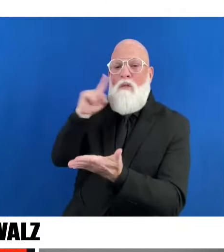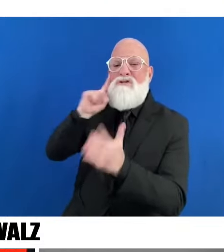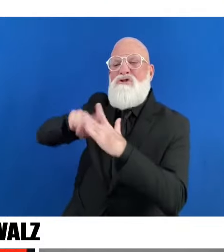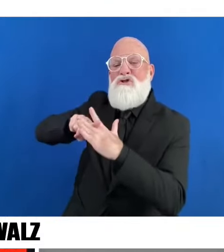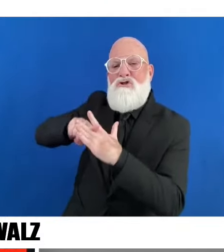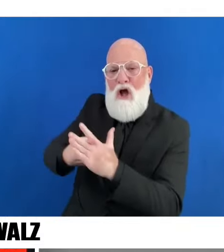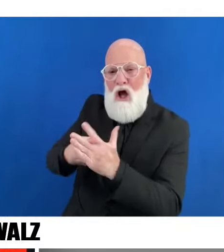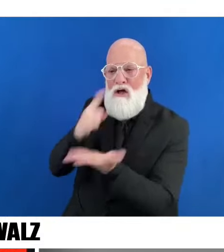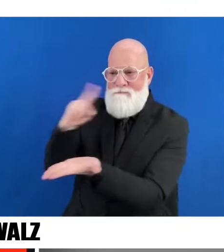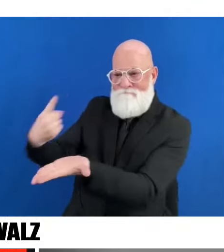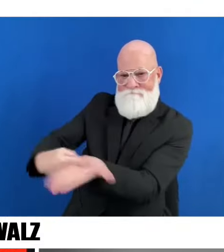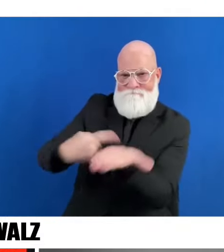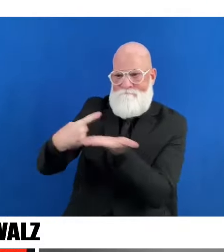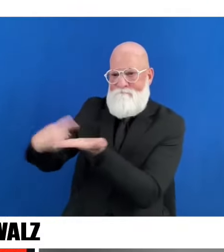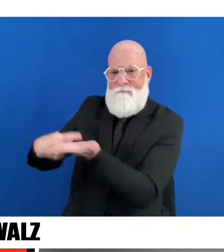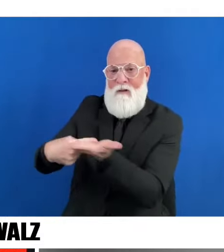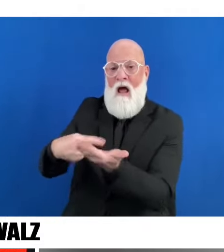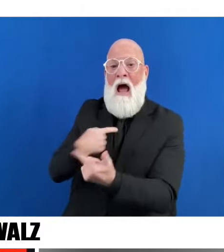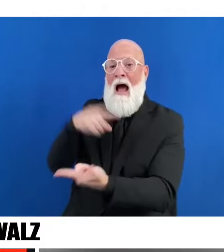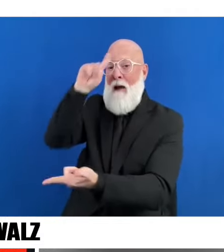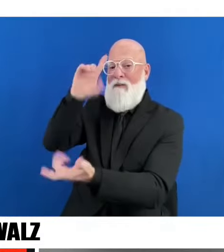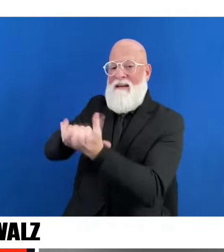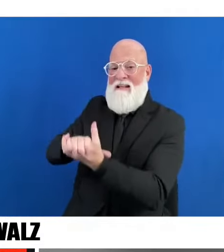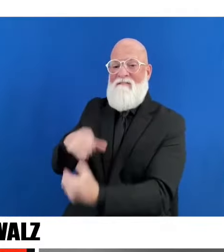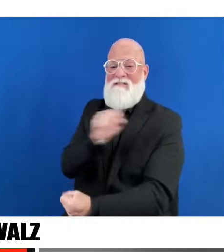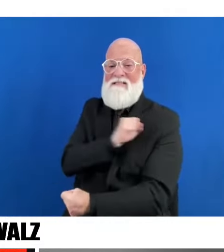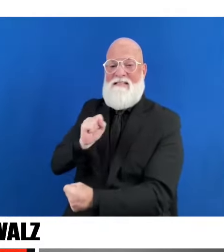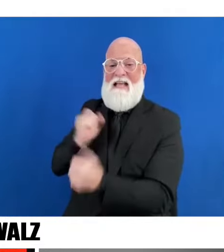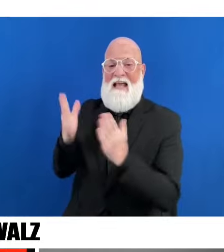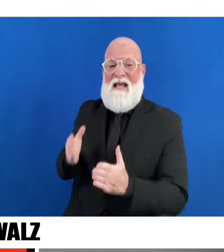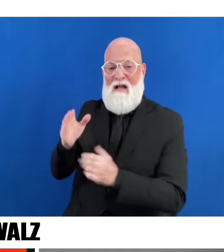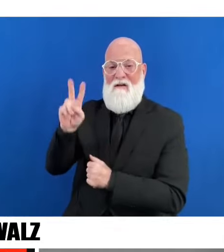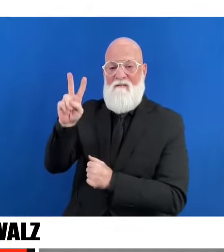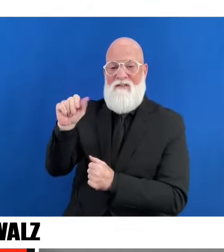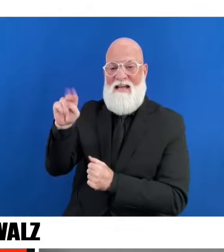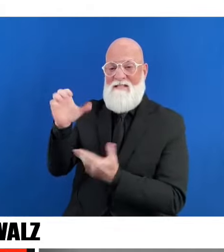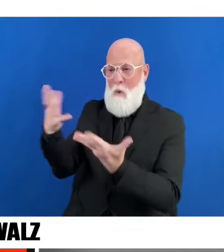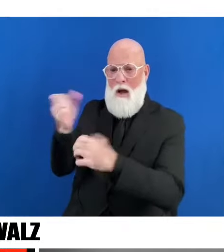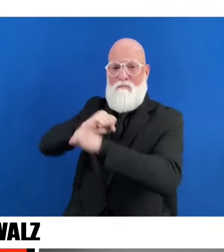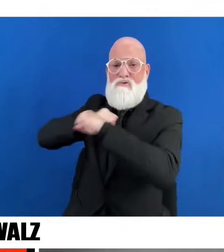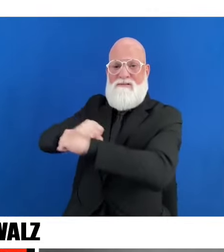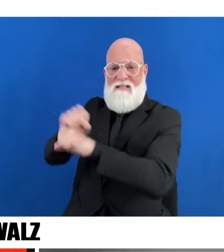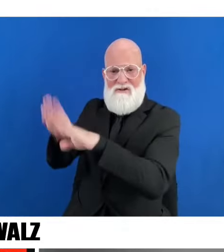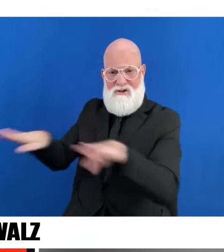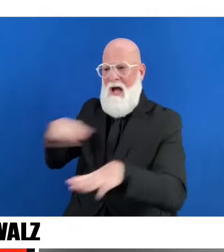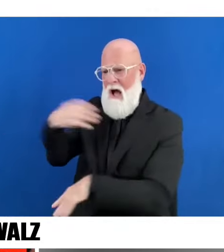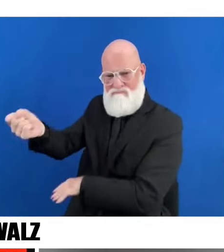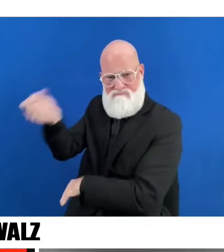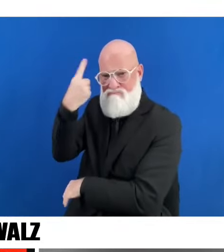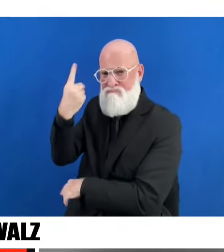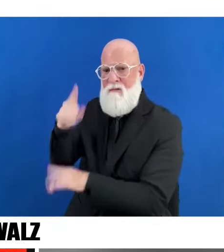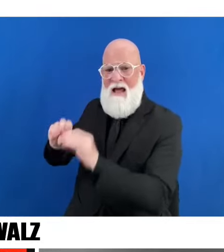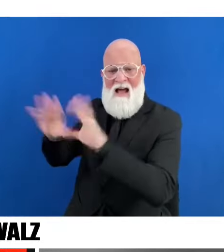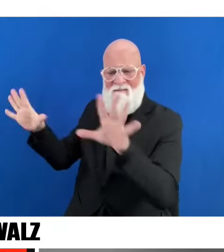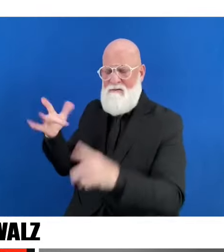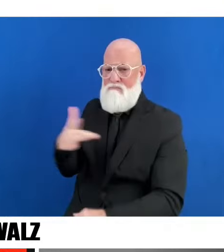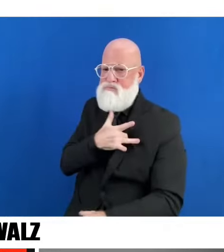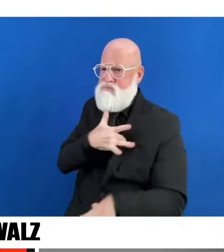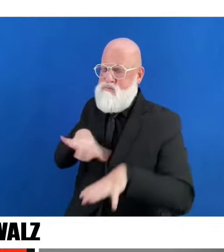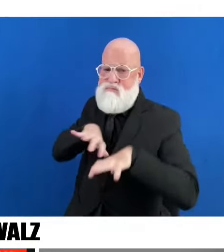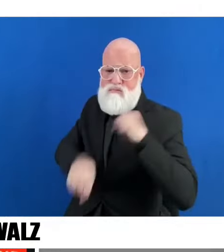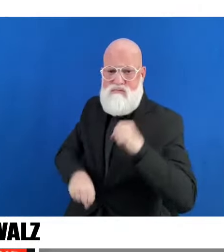Senator Vance hates it when these kids, it's abhorrent and it breaks your heart. I agree with that. But that's not far enough